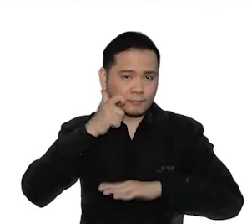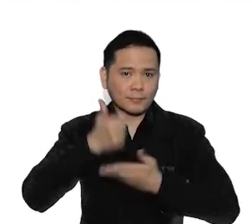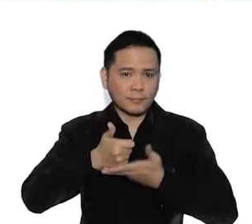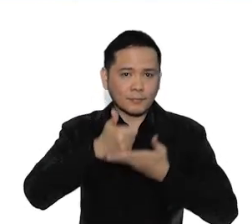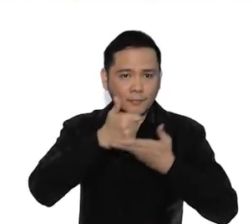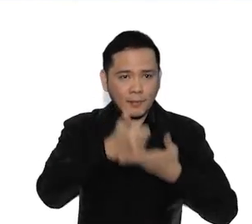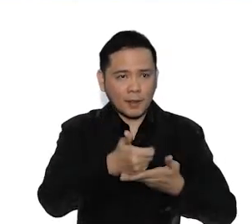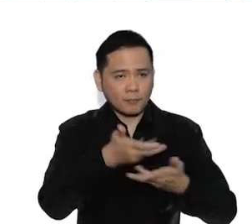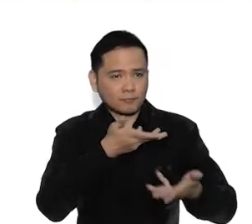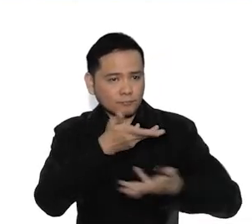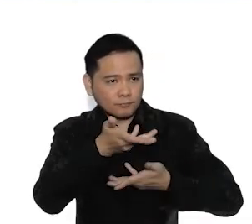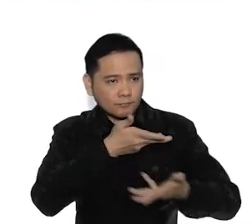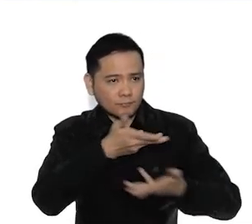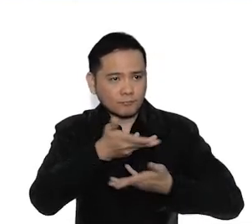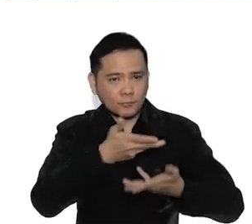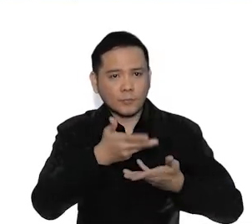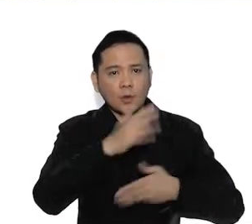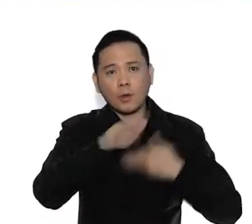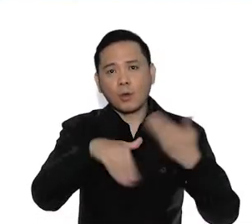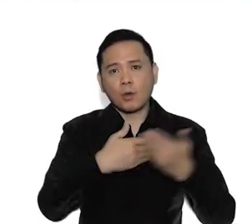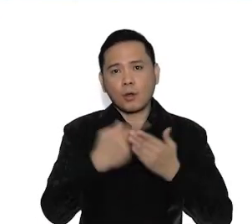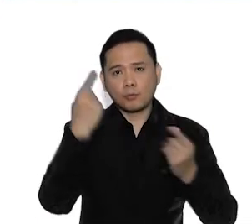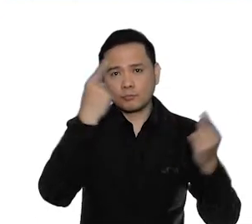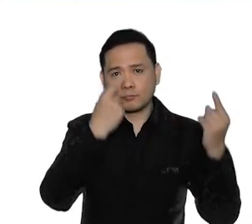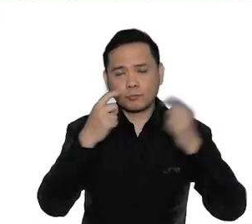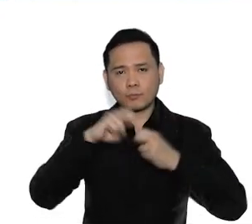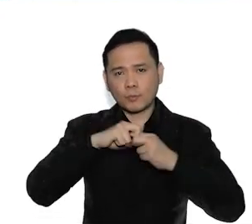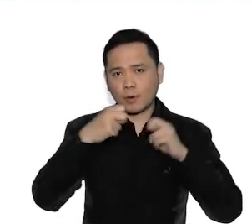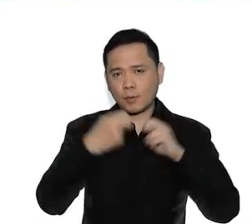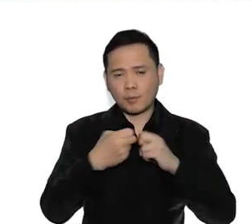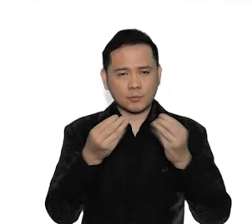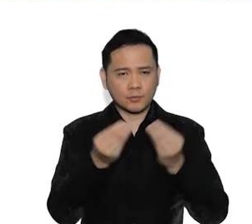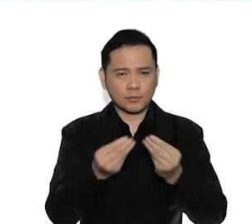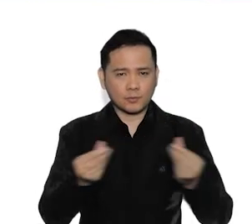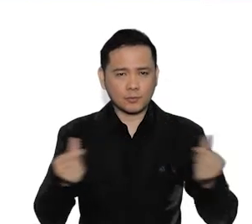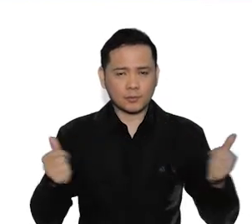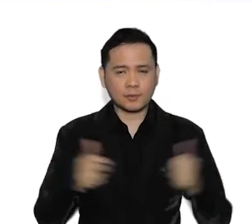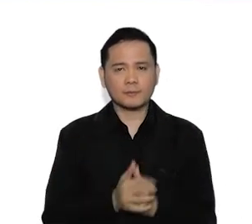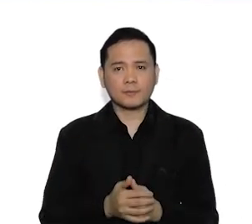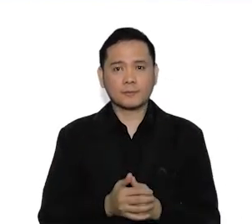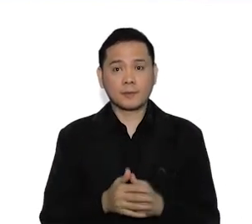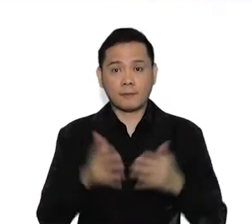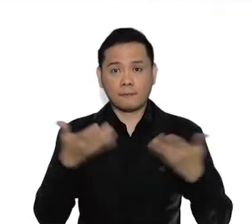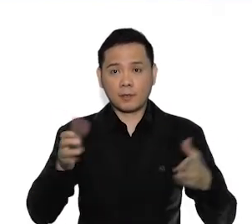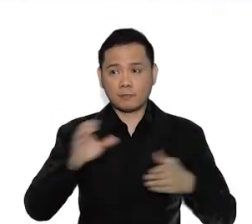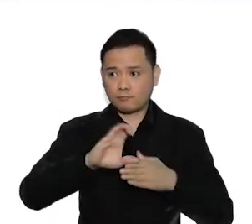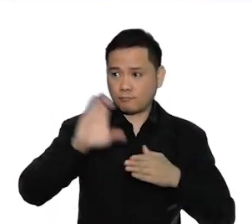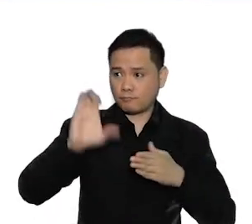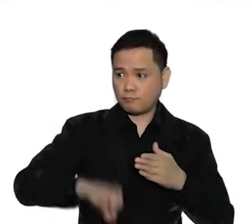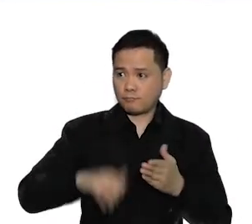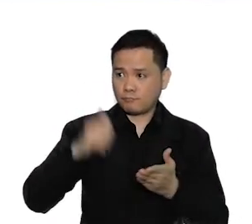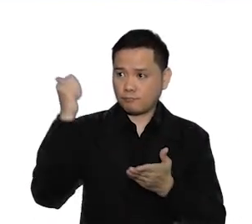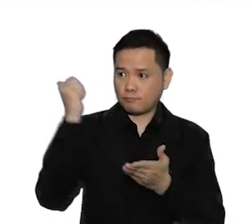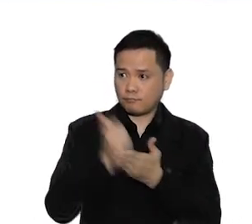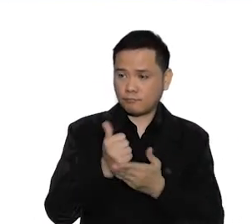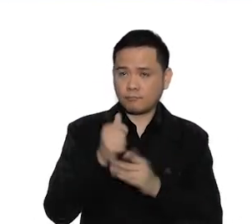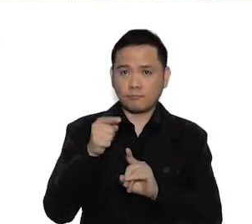works hand in hand with the DBM to support agencies in addressing CCET-related